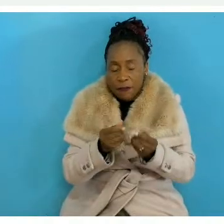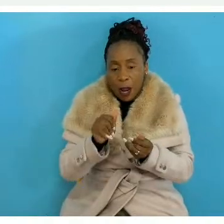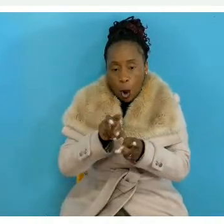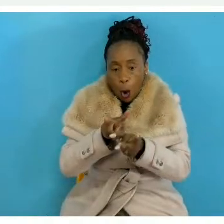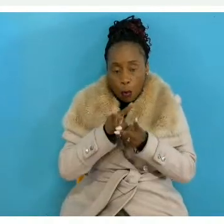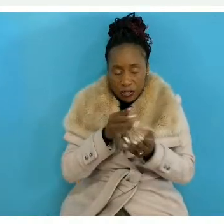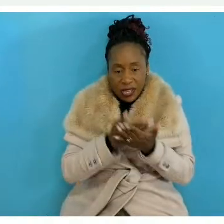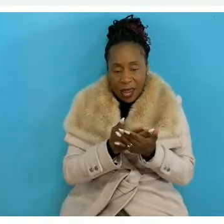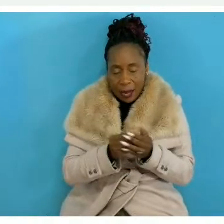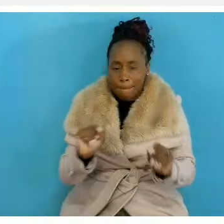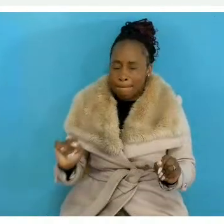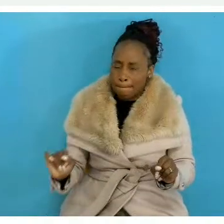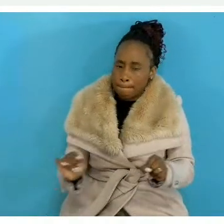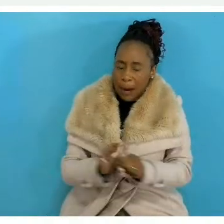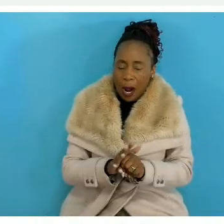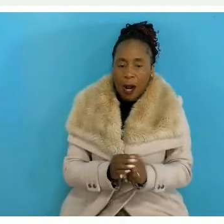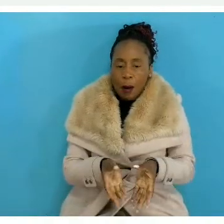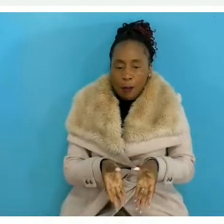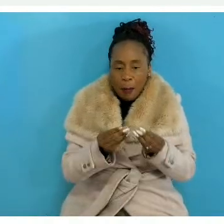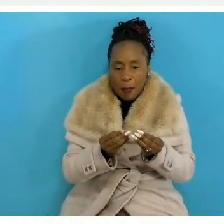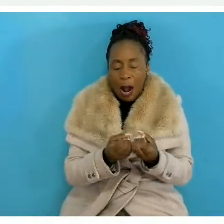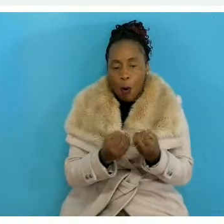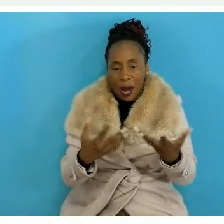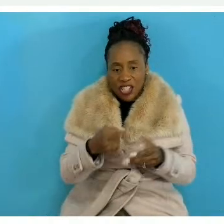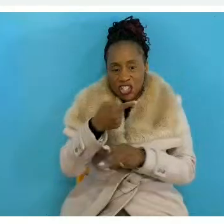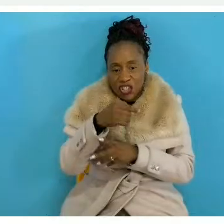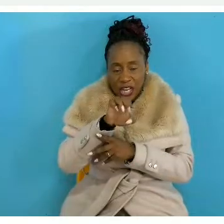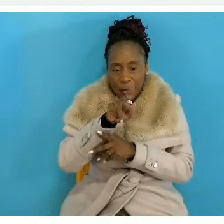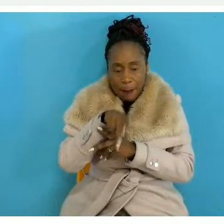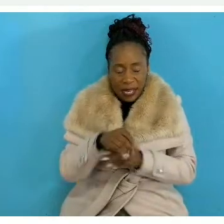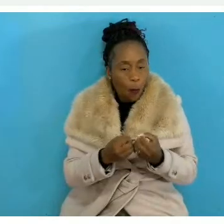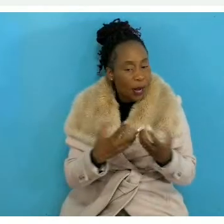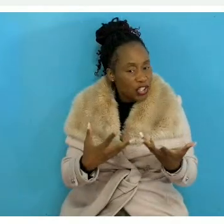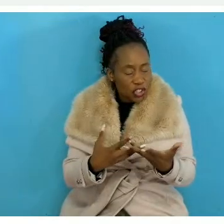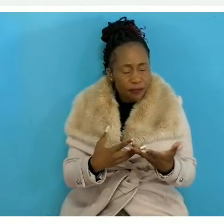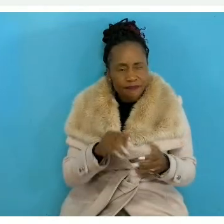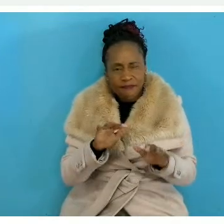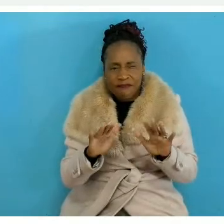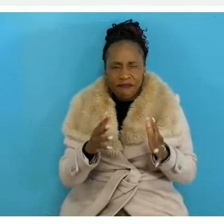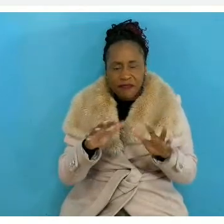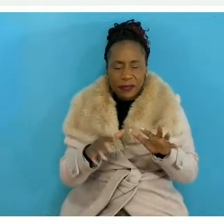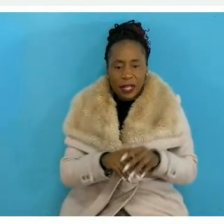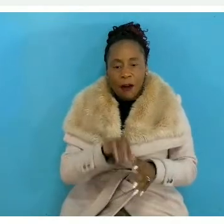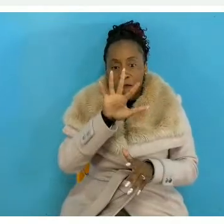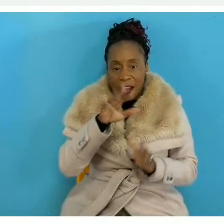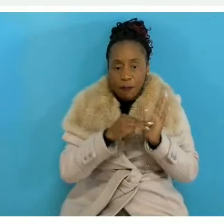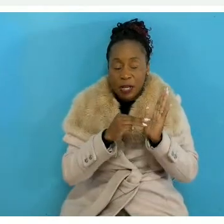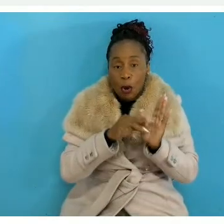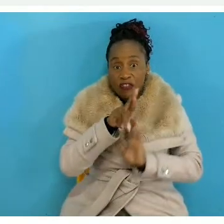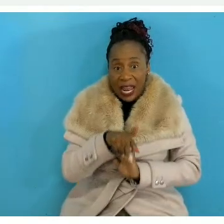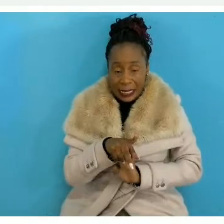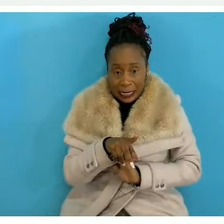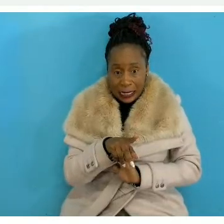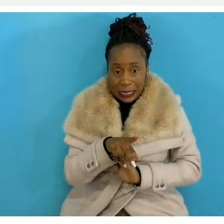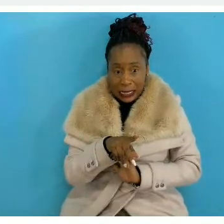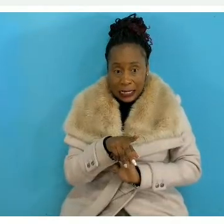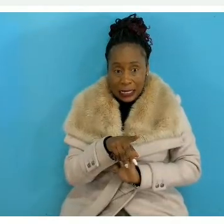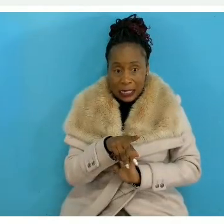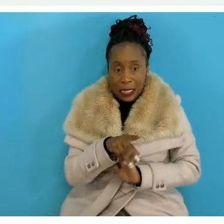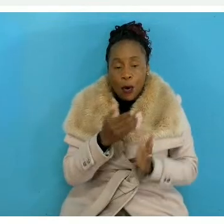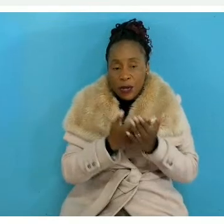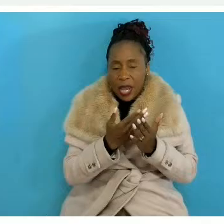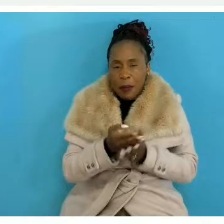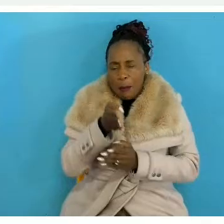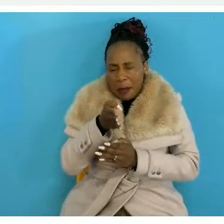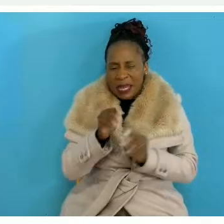The maximum loan funding that you can get at GEP on average is about 5 million, even though we can go up